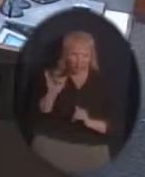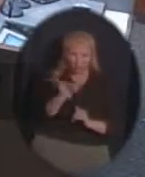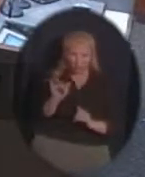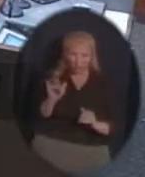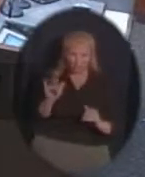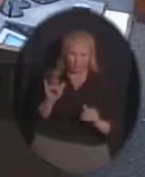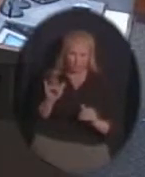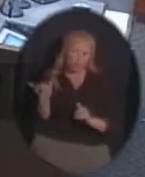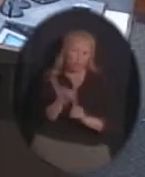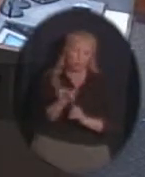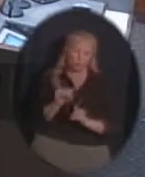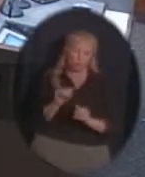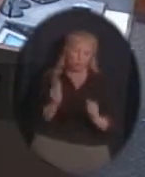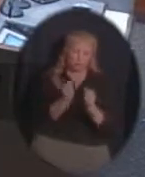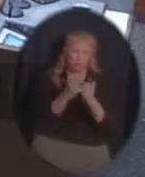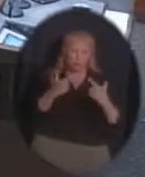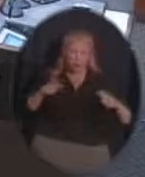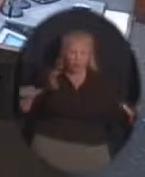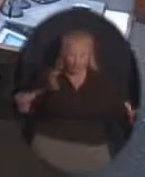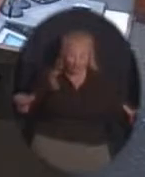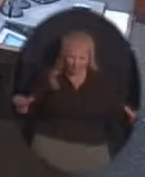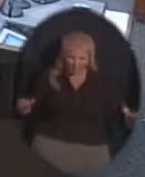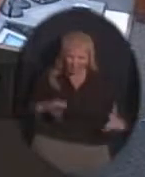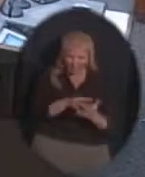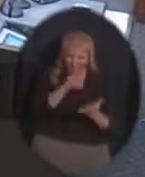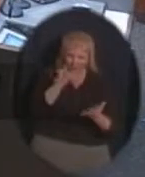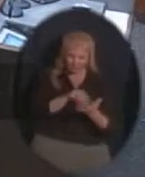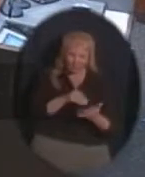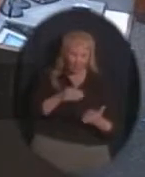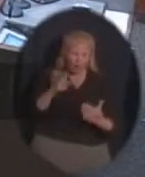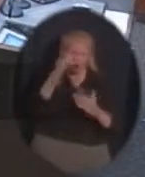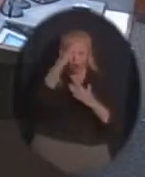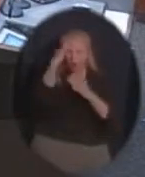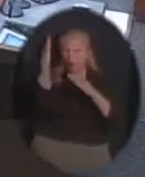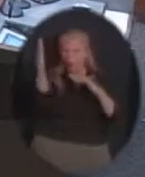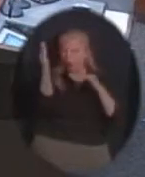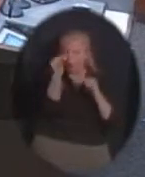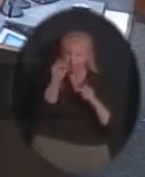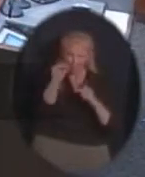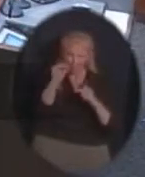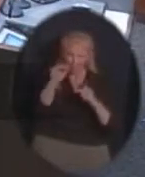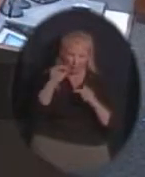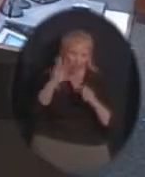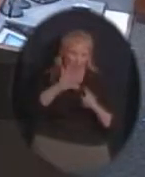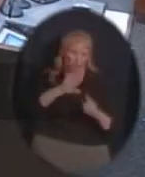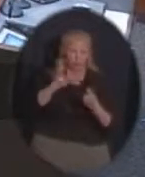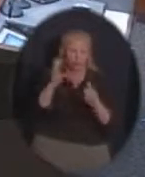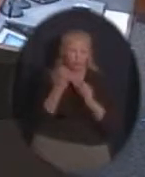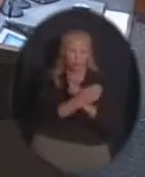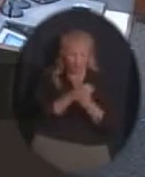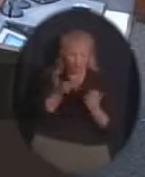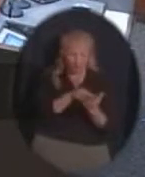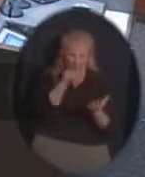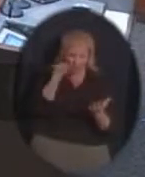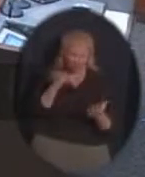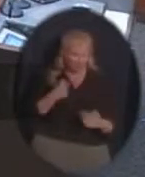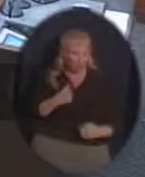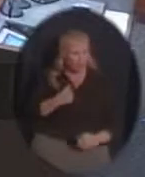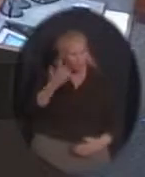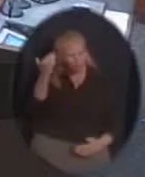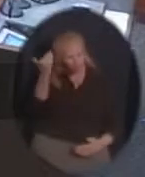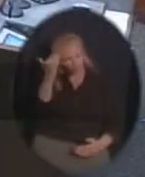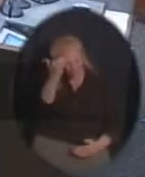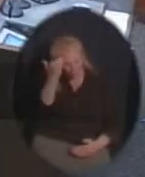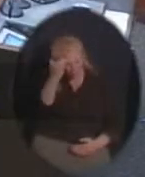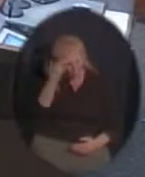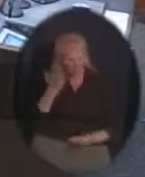this, because bottom line, and I think Larry would agree, I don't know if he's still here, that, there you are, that part of learning a language is becoming more aware of the culture